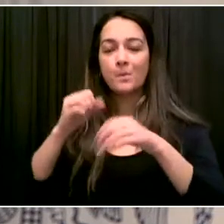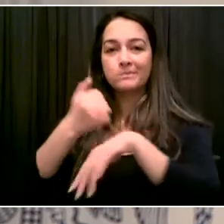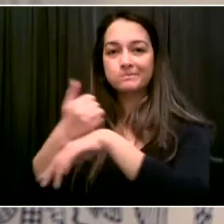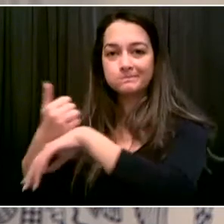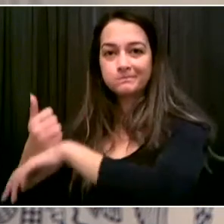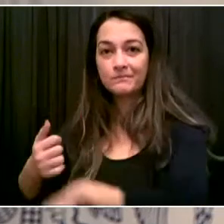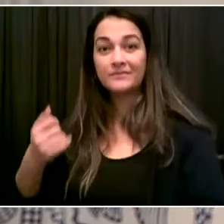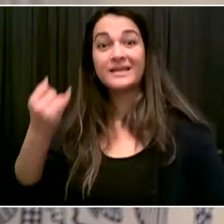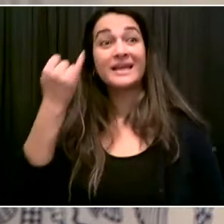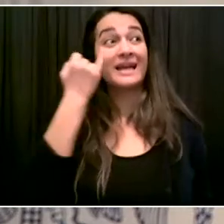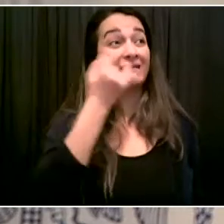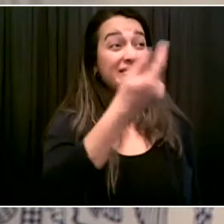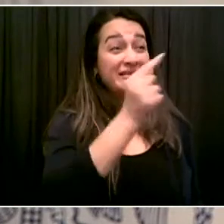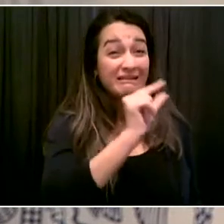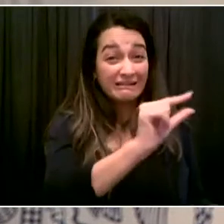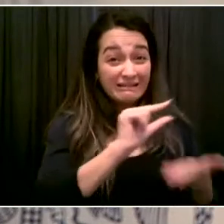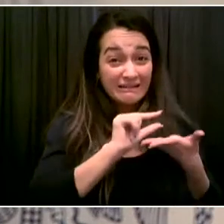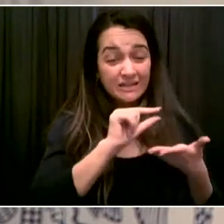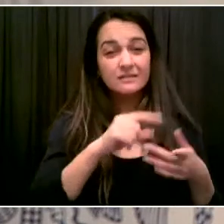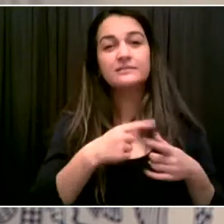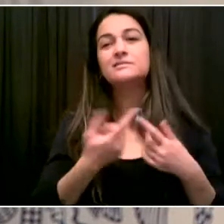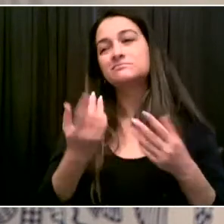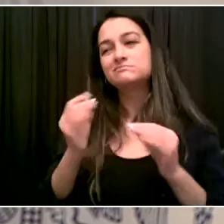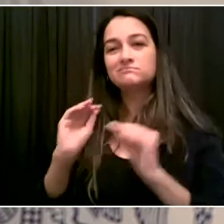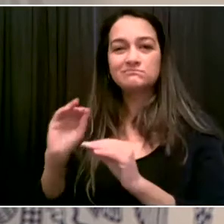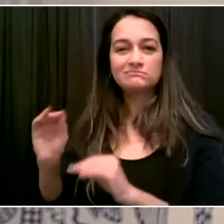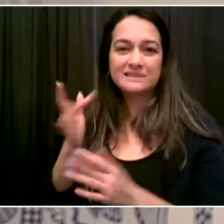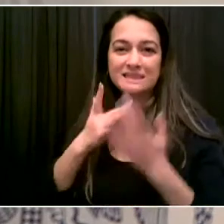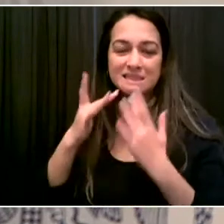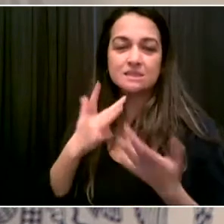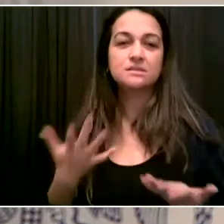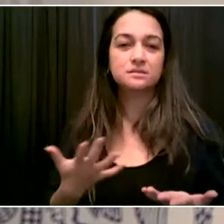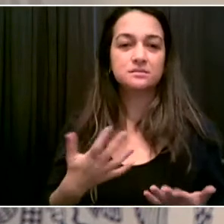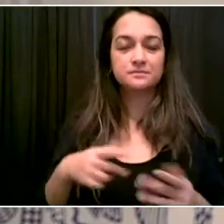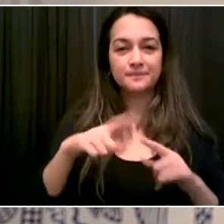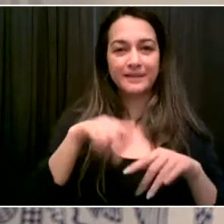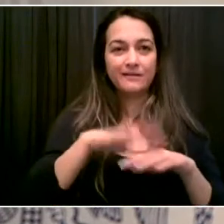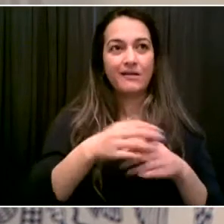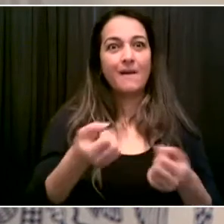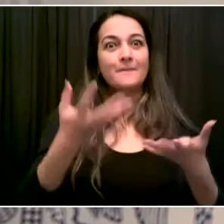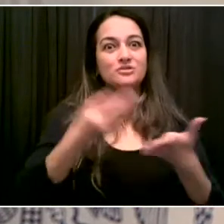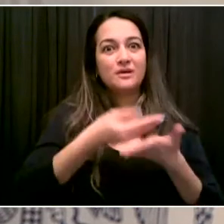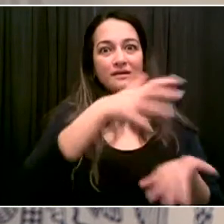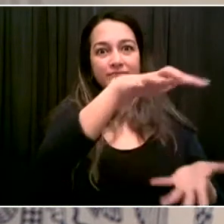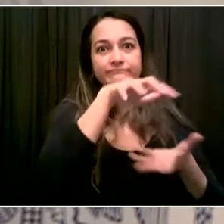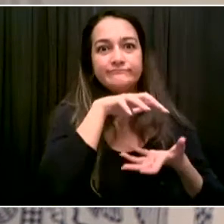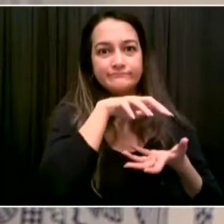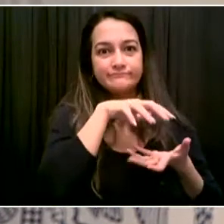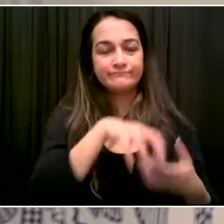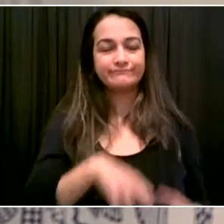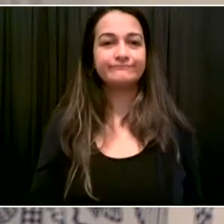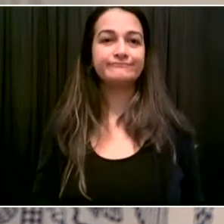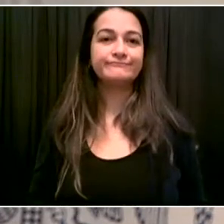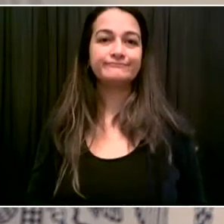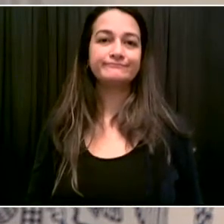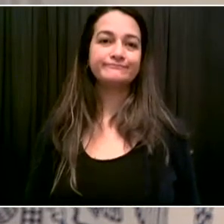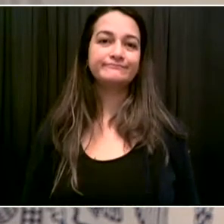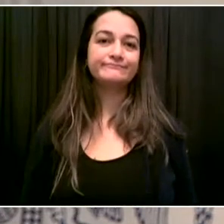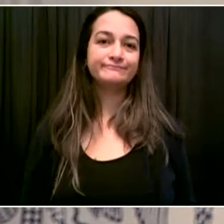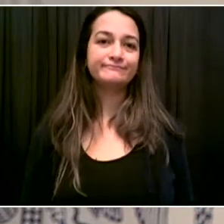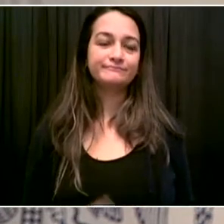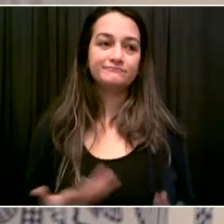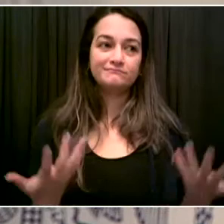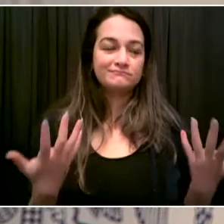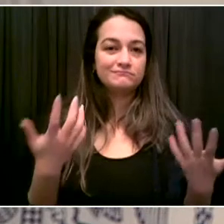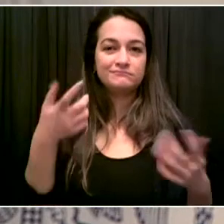Too early to say what impact it might have on this specific project, but absolutely will be very, very helpful overall. We're excited